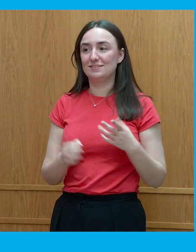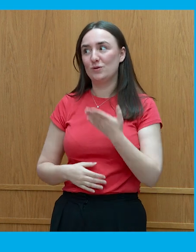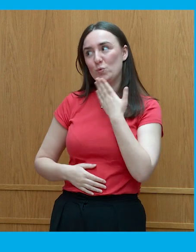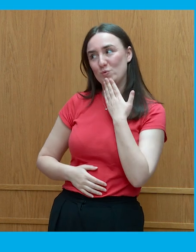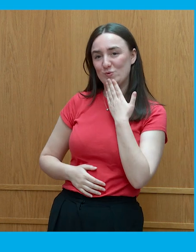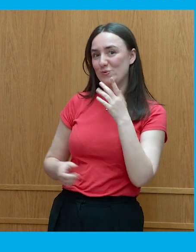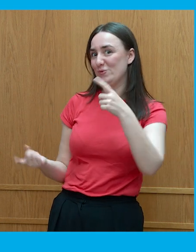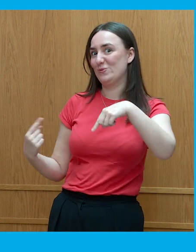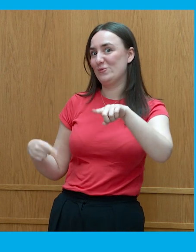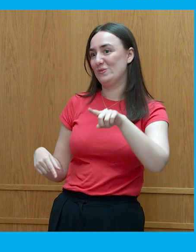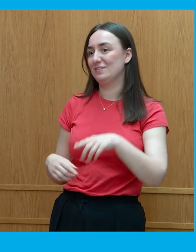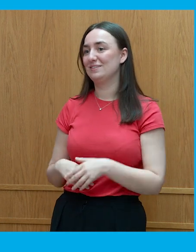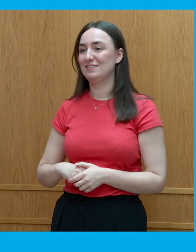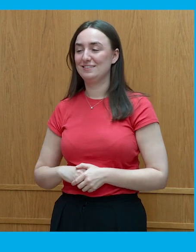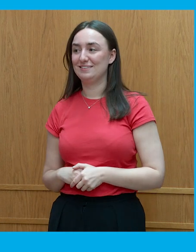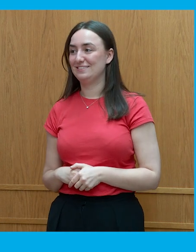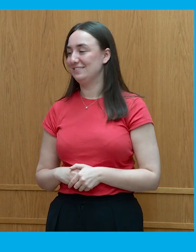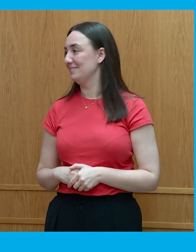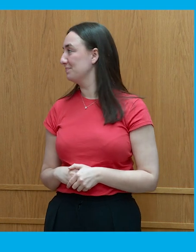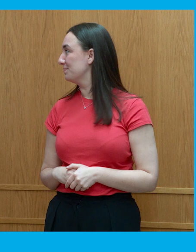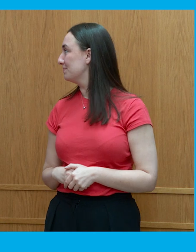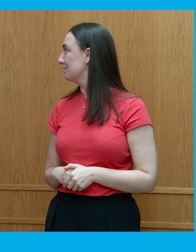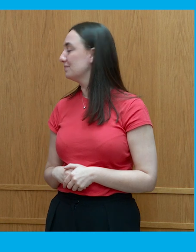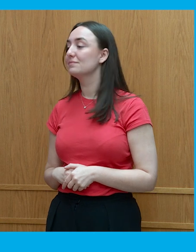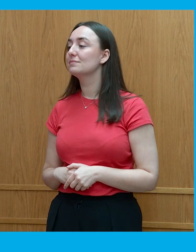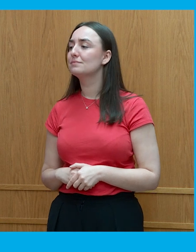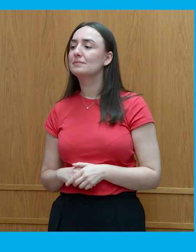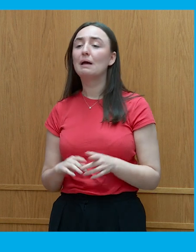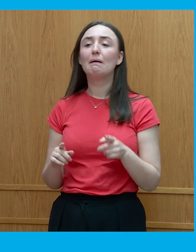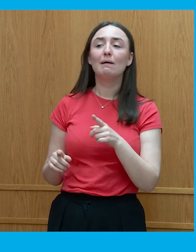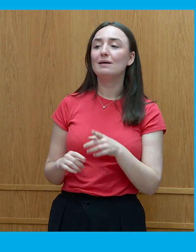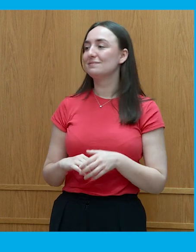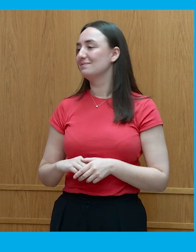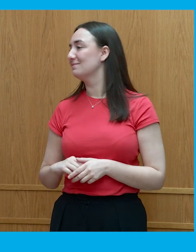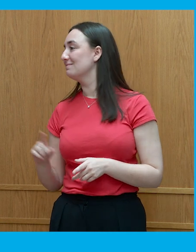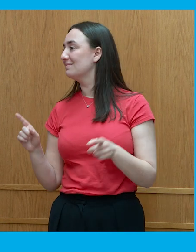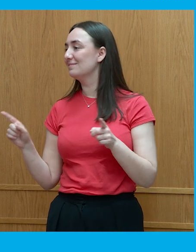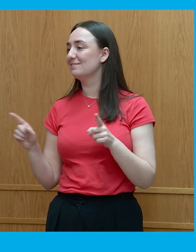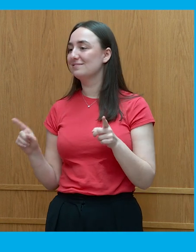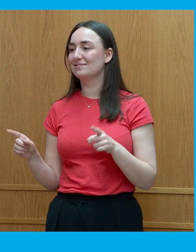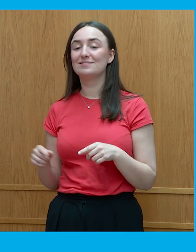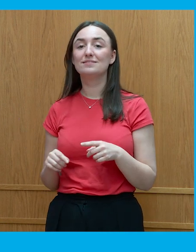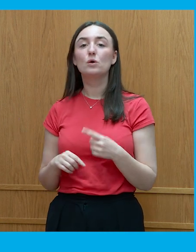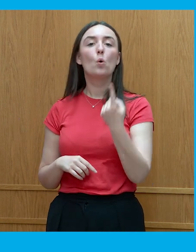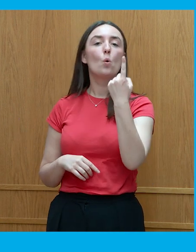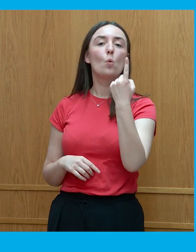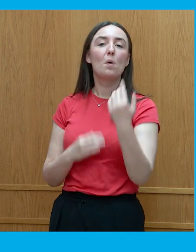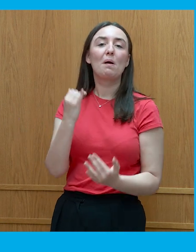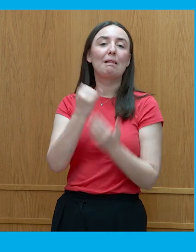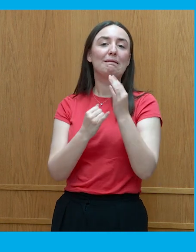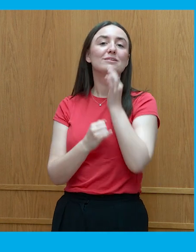That would be the October surprise, wouldn't it? Is that the blue pill or the red pill? I'm not sure which one that is. And one last question right at the front